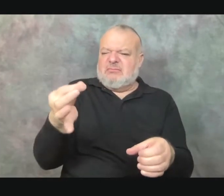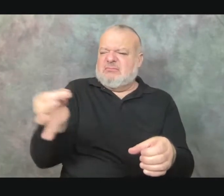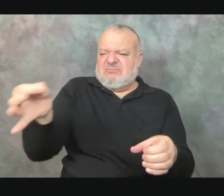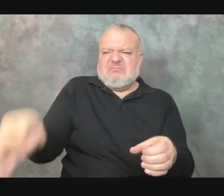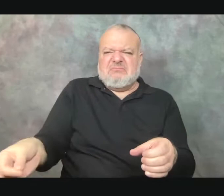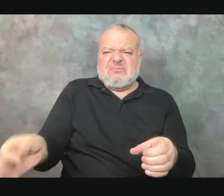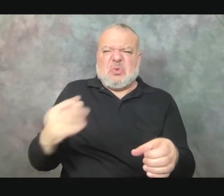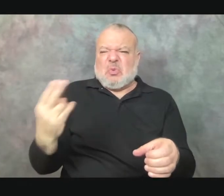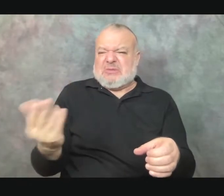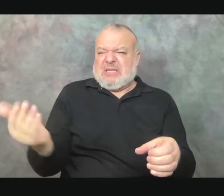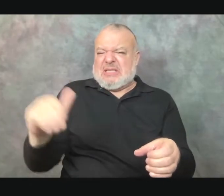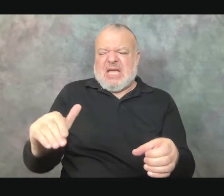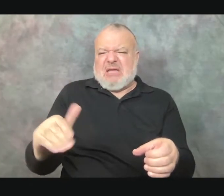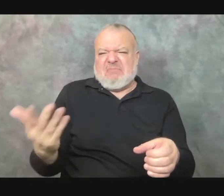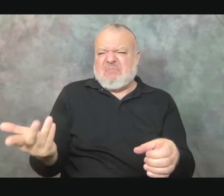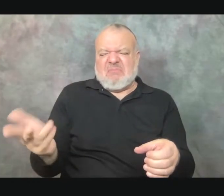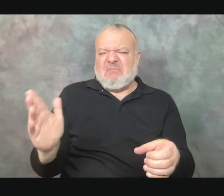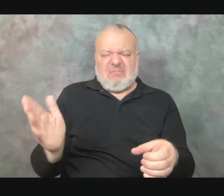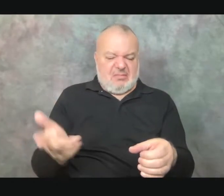or TTY